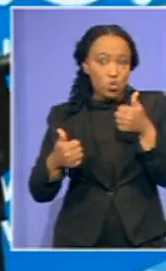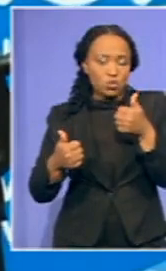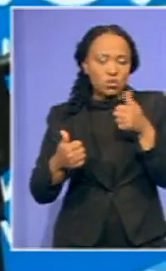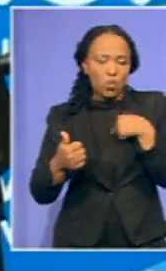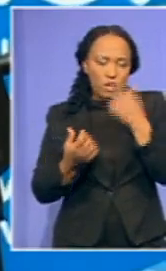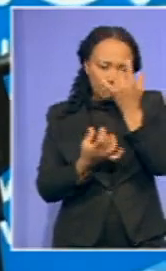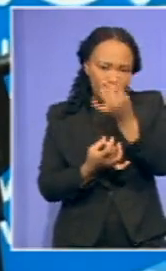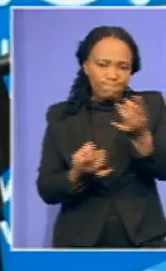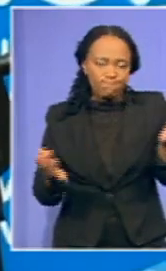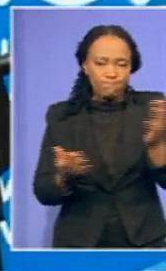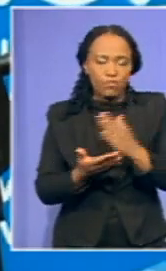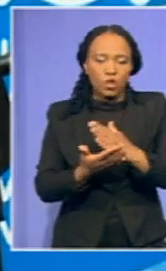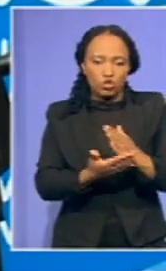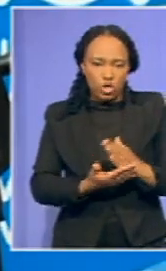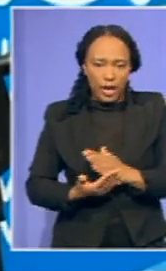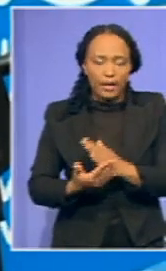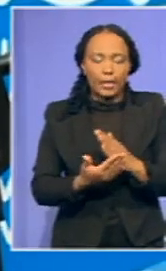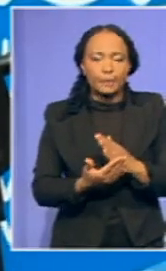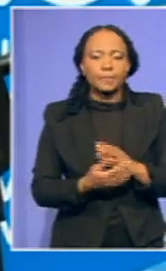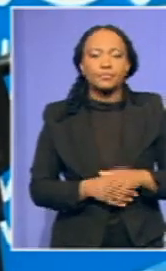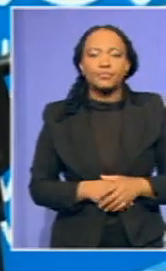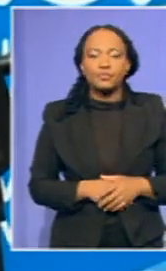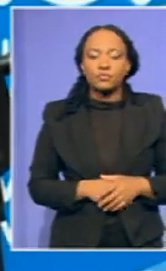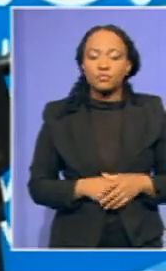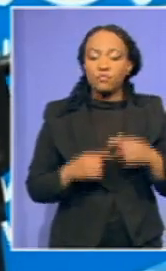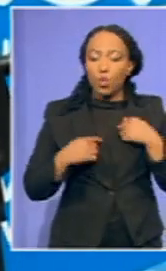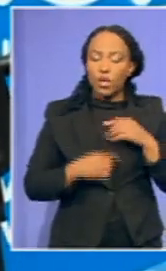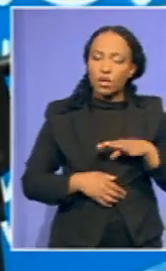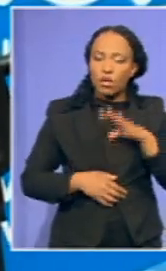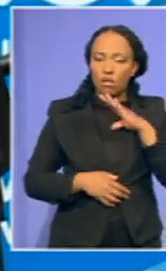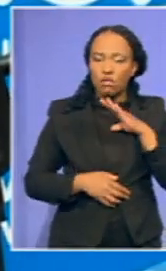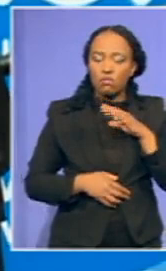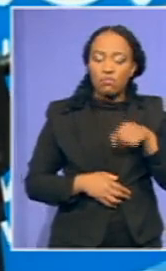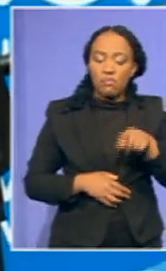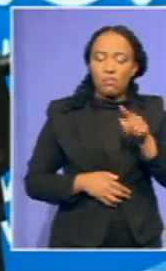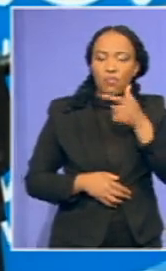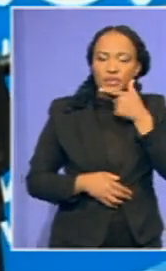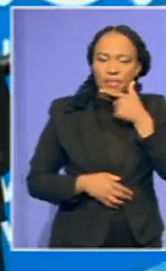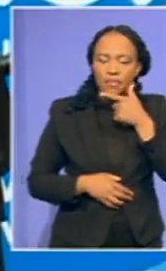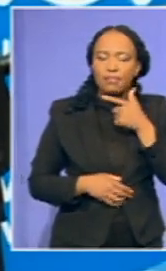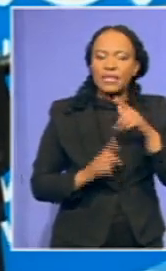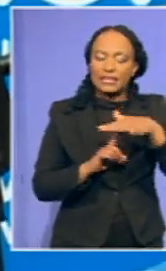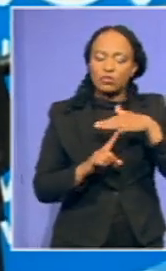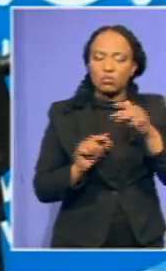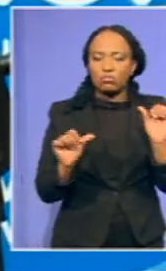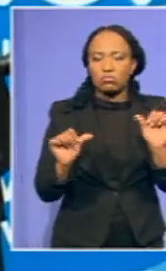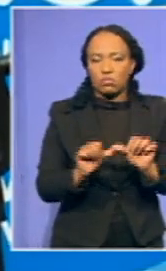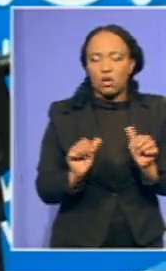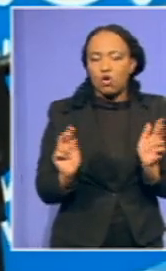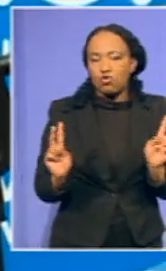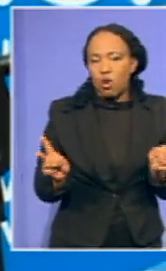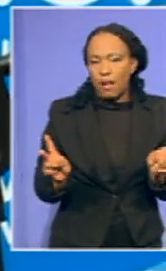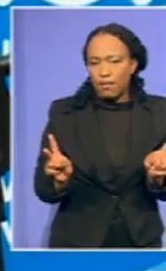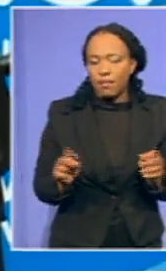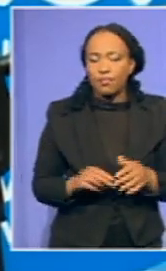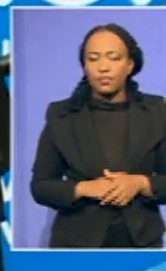and we are even more confident that now, come December, the situation will be back to normal. And